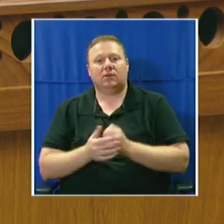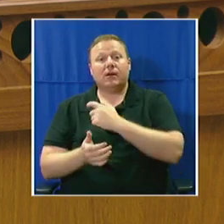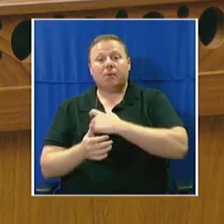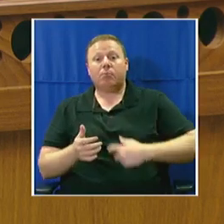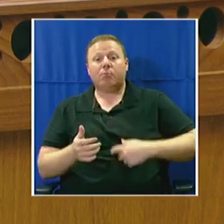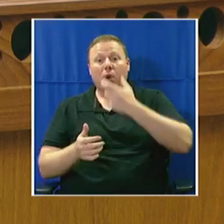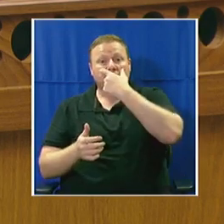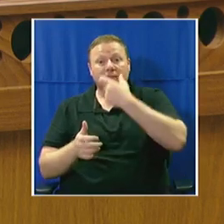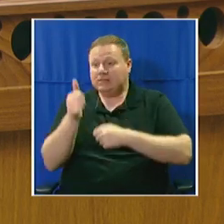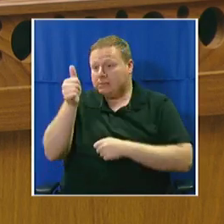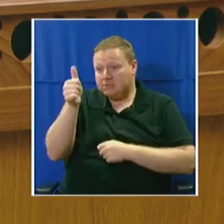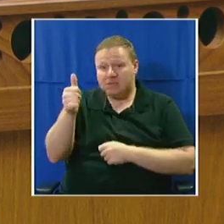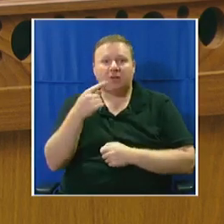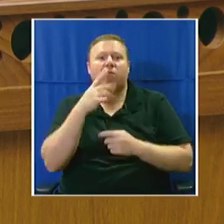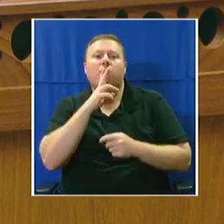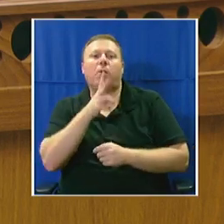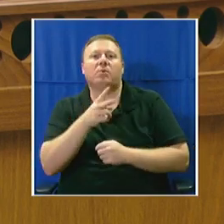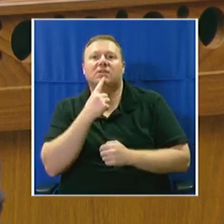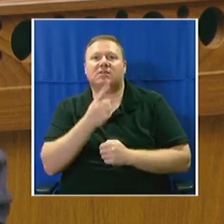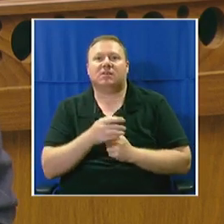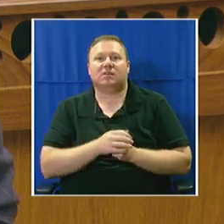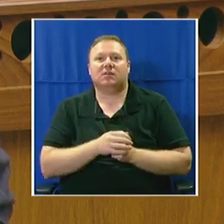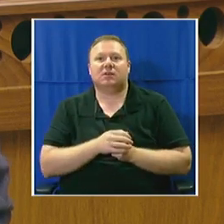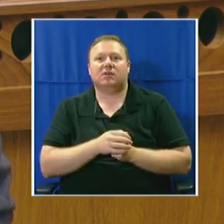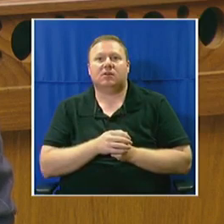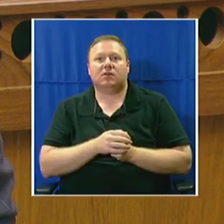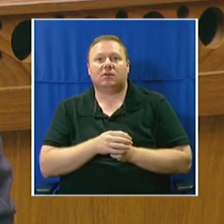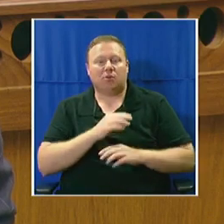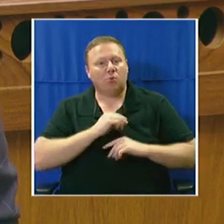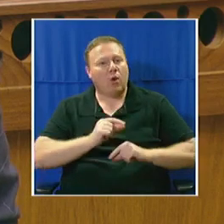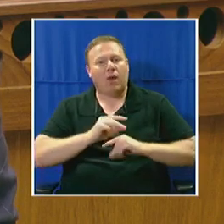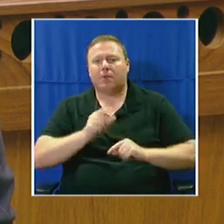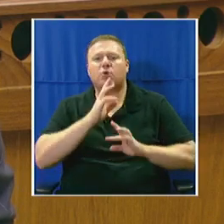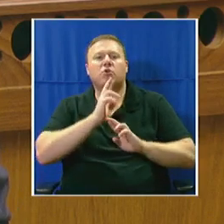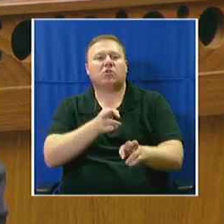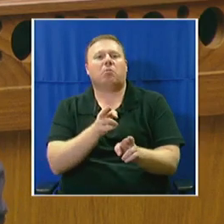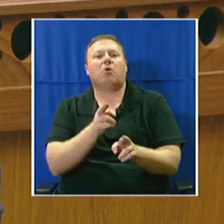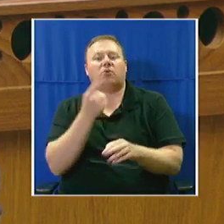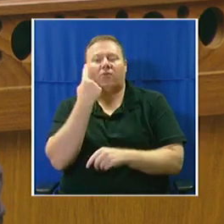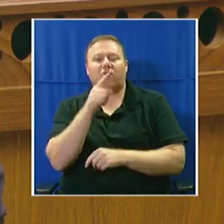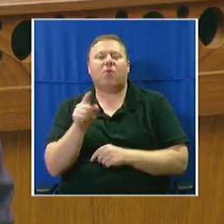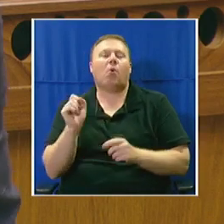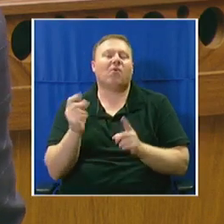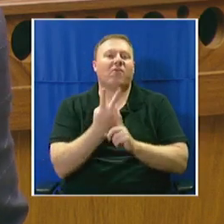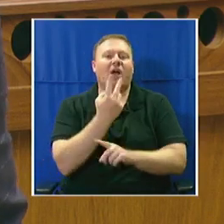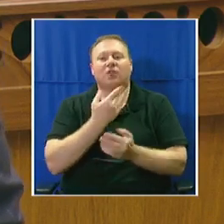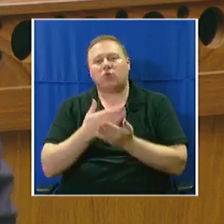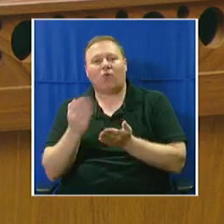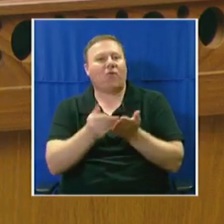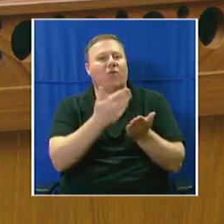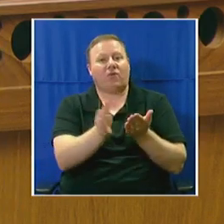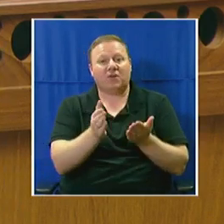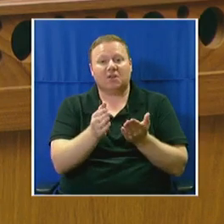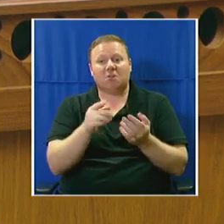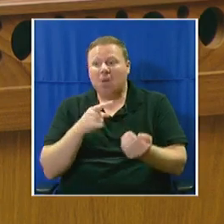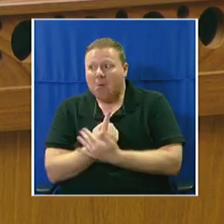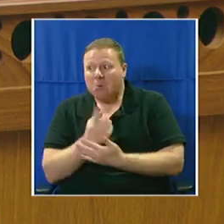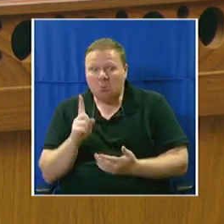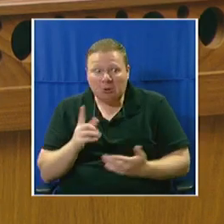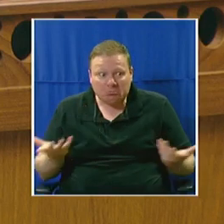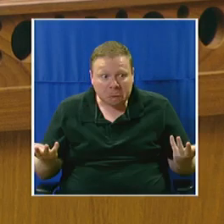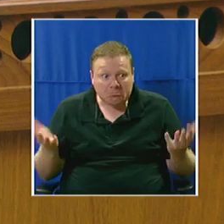the adult men in the work spaces the adult men in the public spaces the point is it's about the people in charge